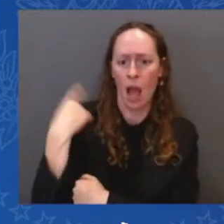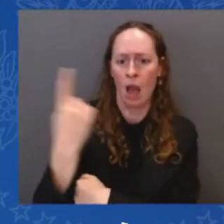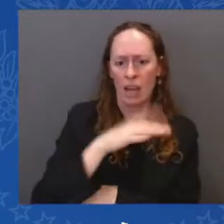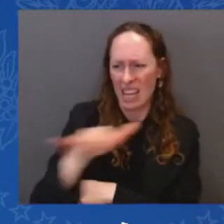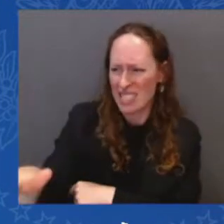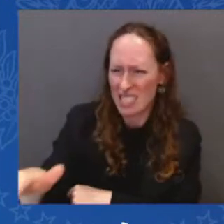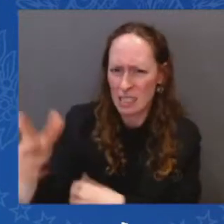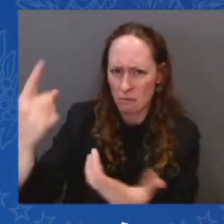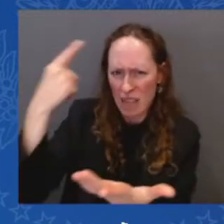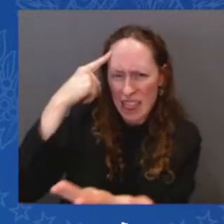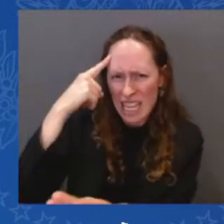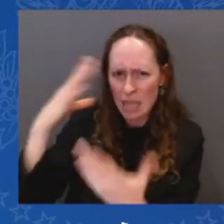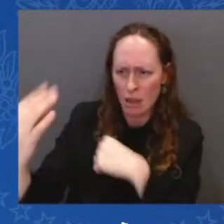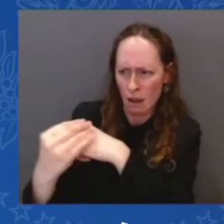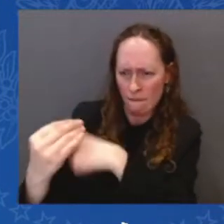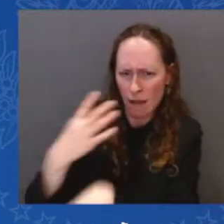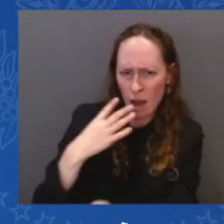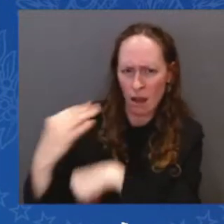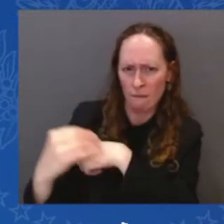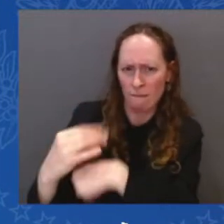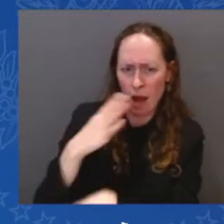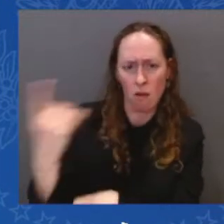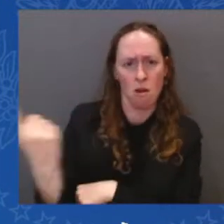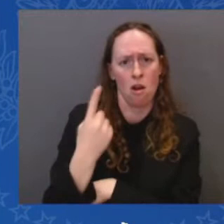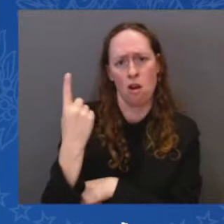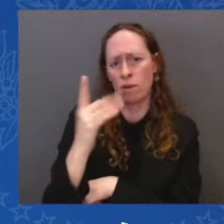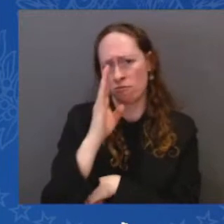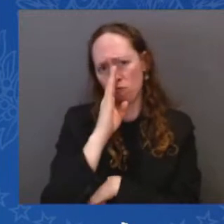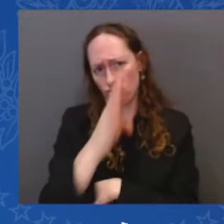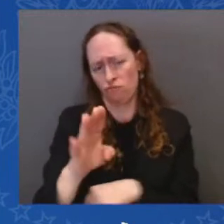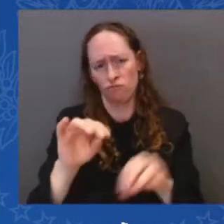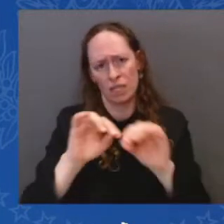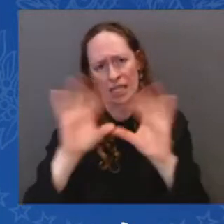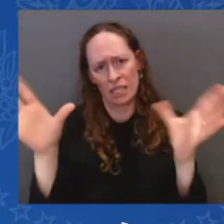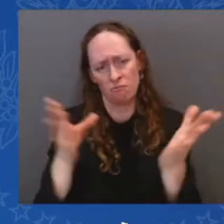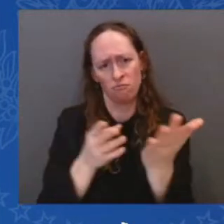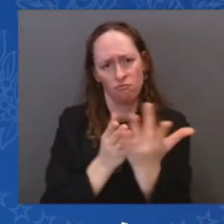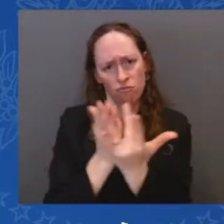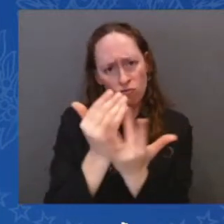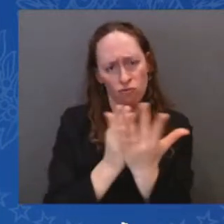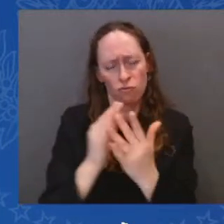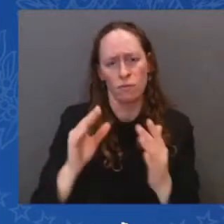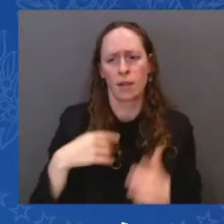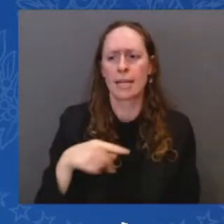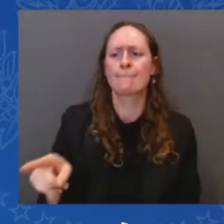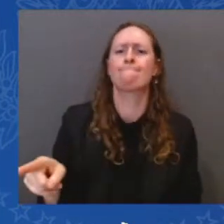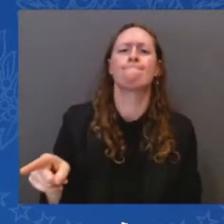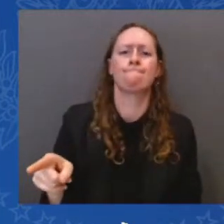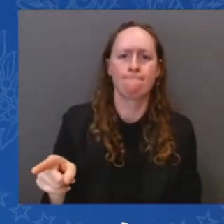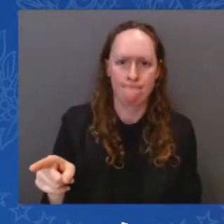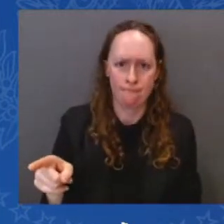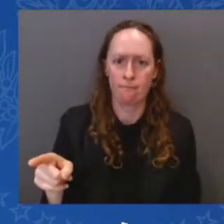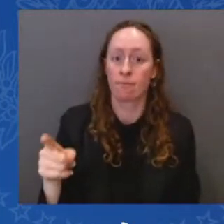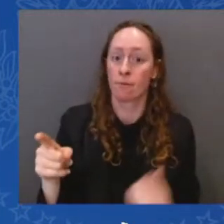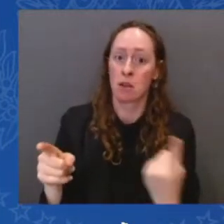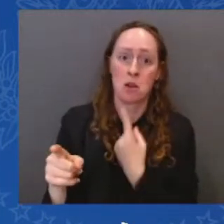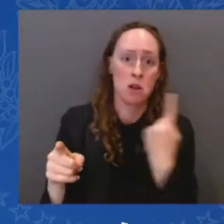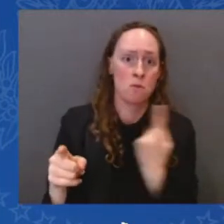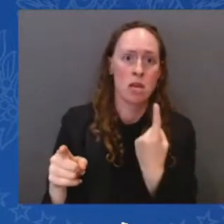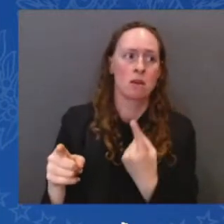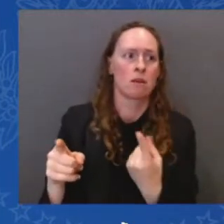always gives it to me straight. He's working with the best information possible, and he doesn't hold anything